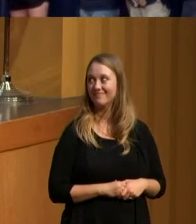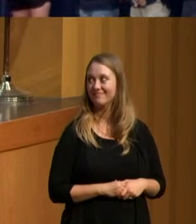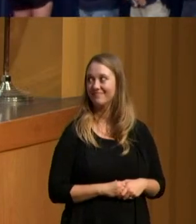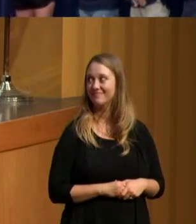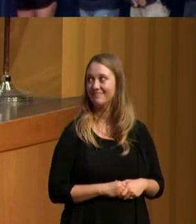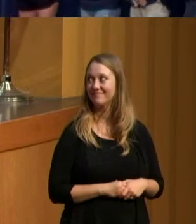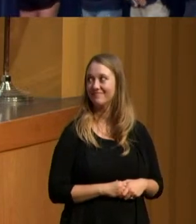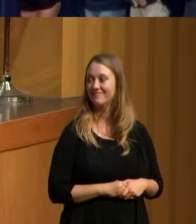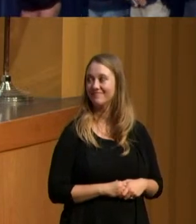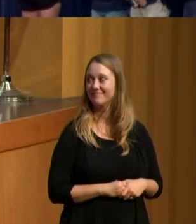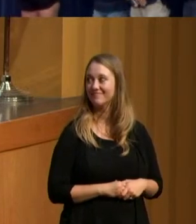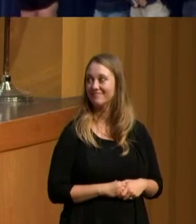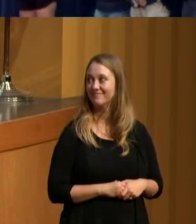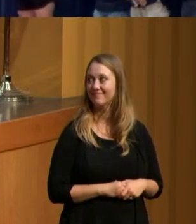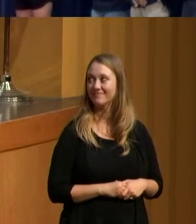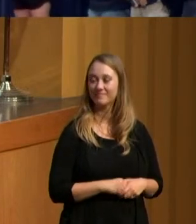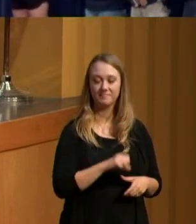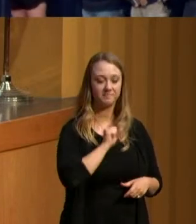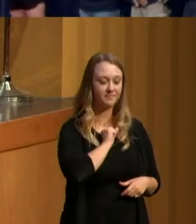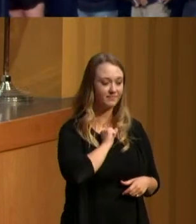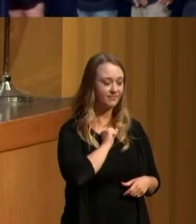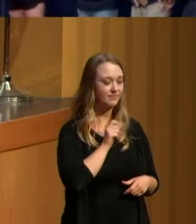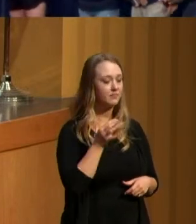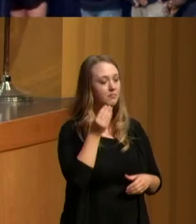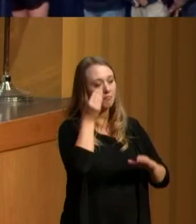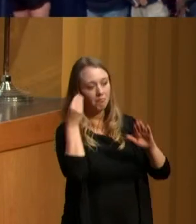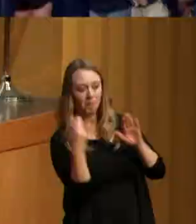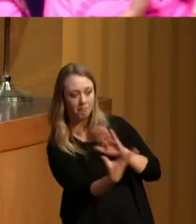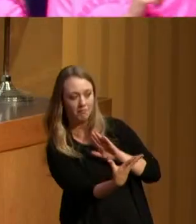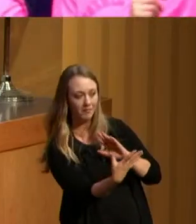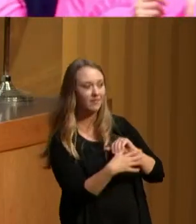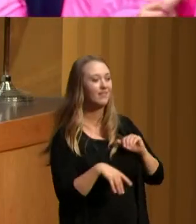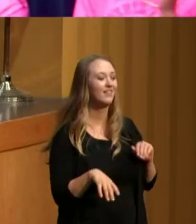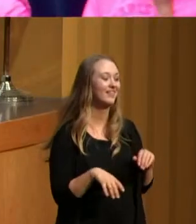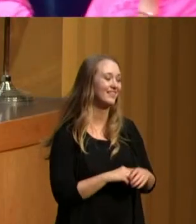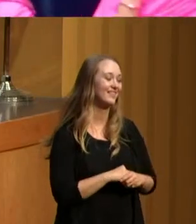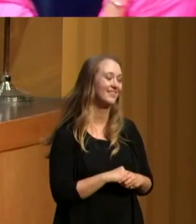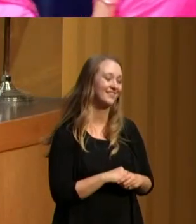Just a little, excuse me, just a little side note.